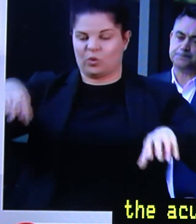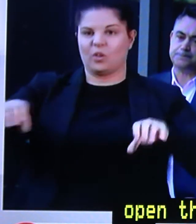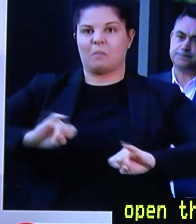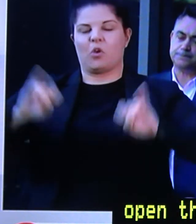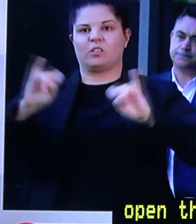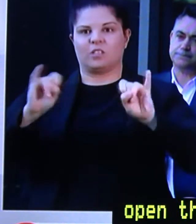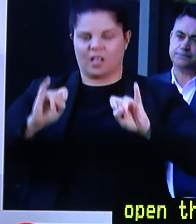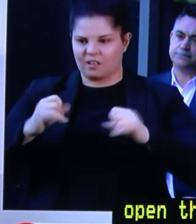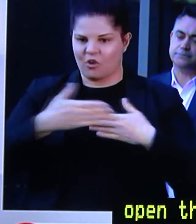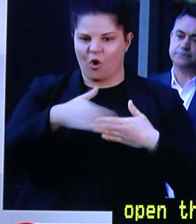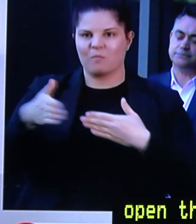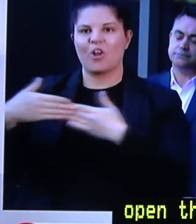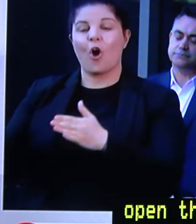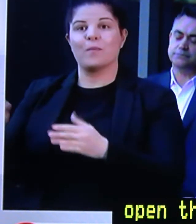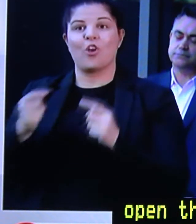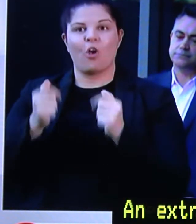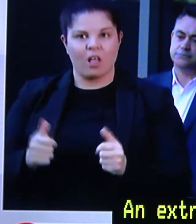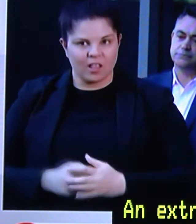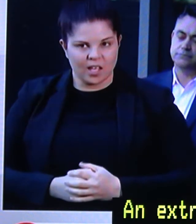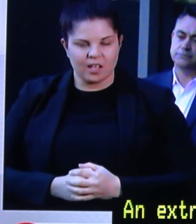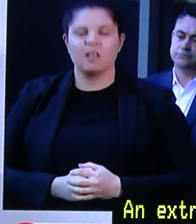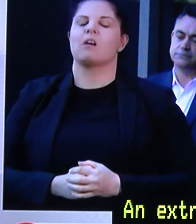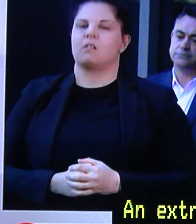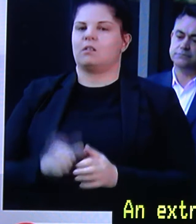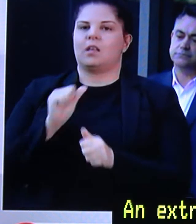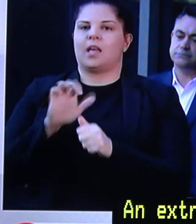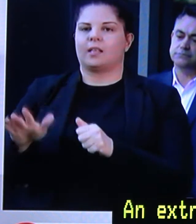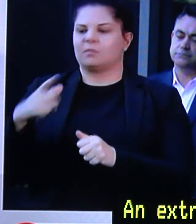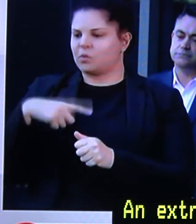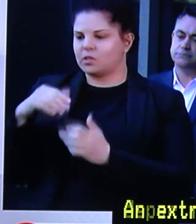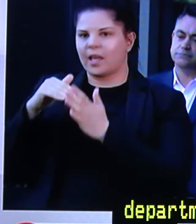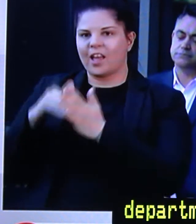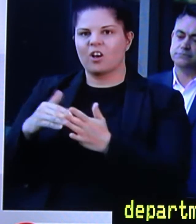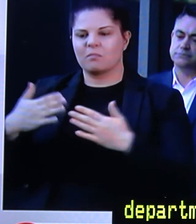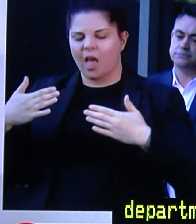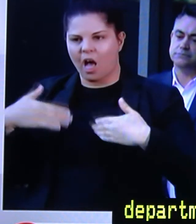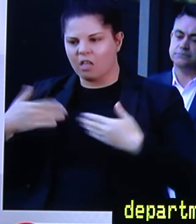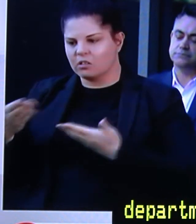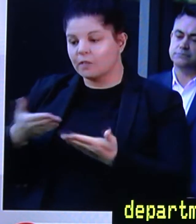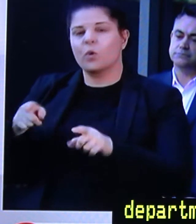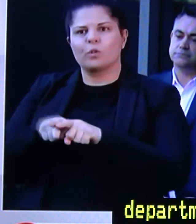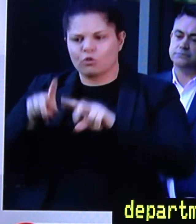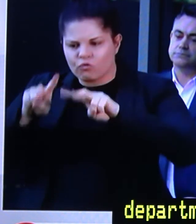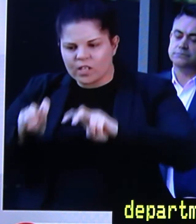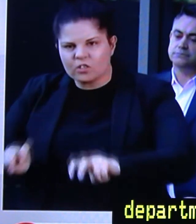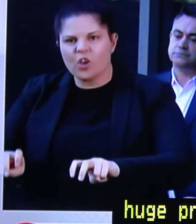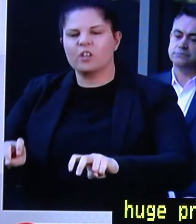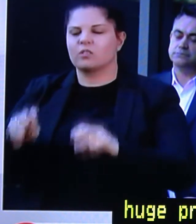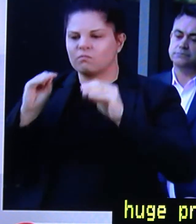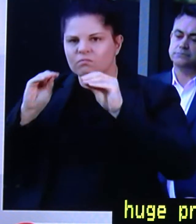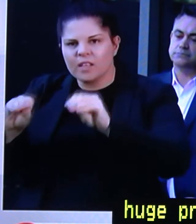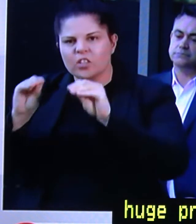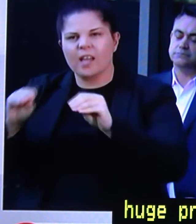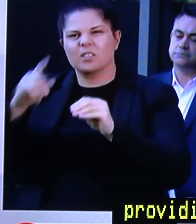huge precinct, which won't just be about providing direct health services, but also being an amazing research and development hub, a huge education